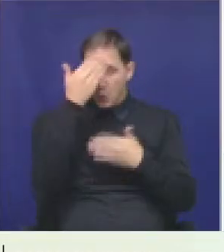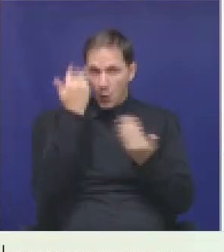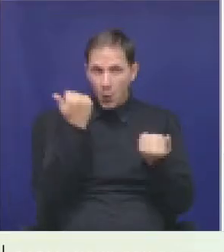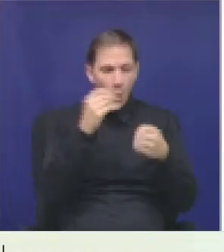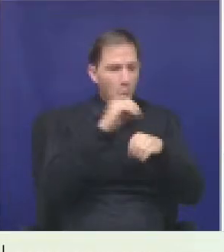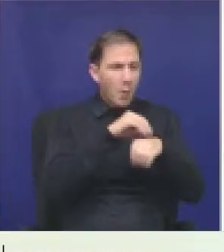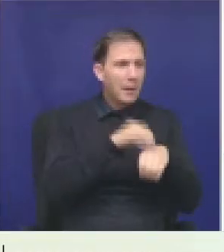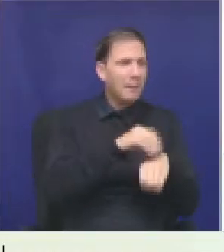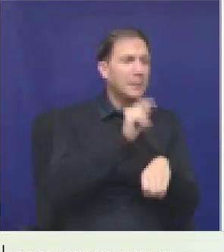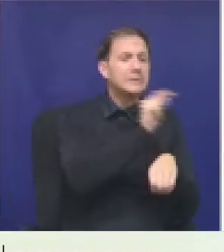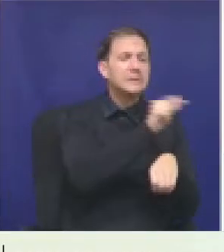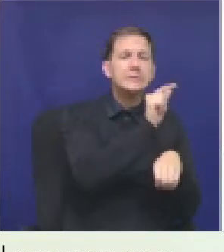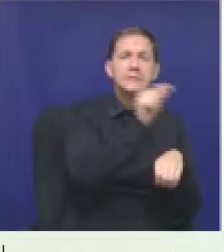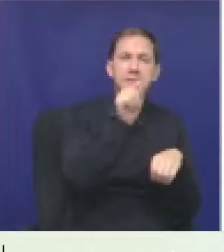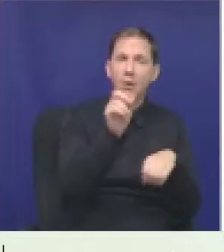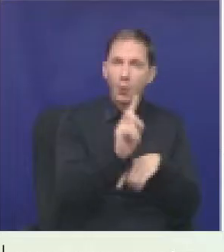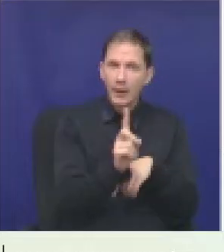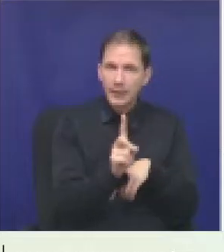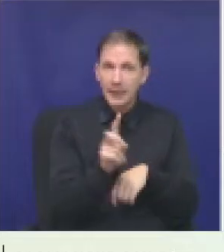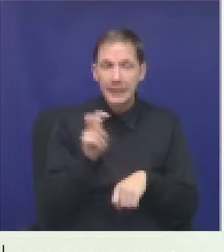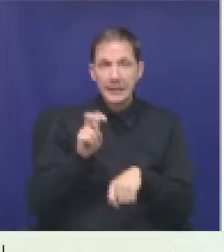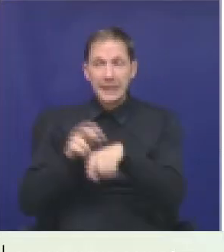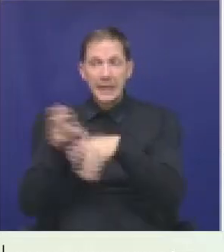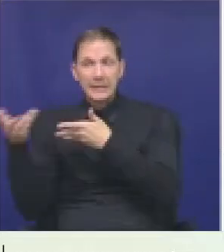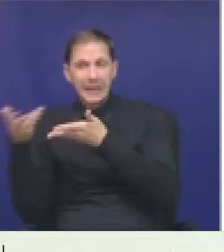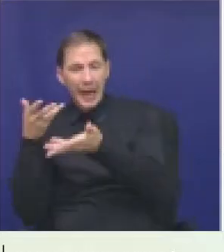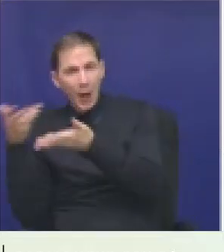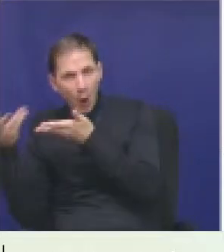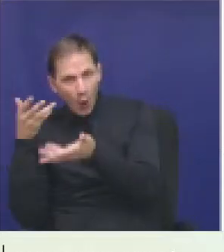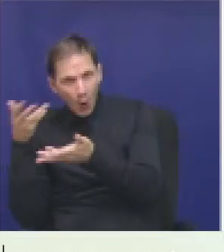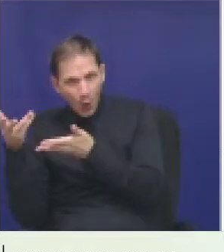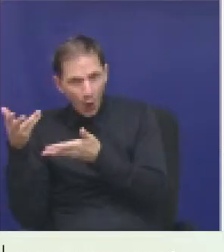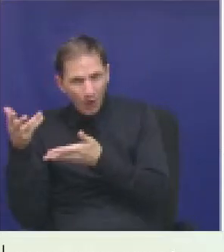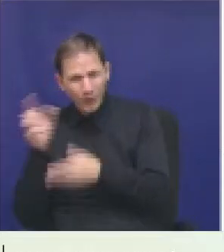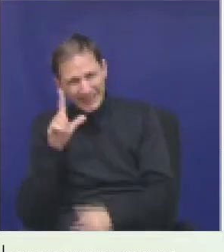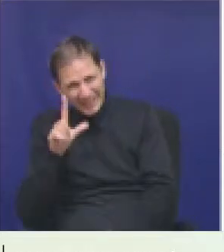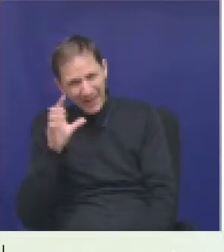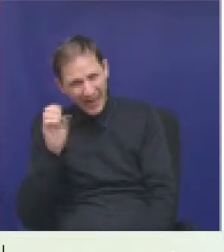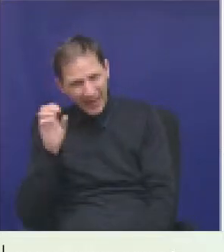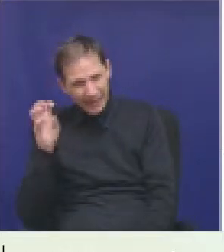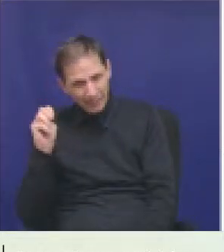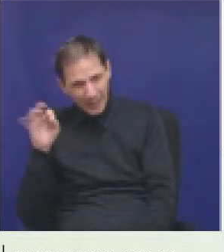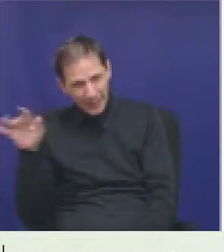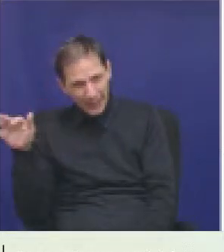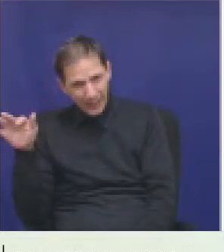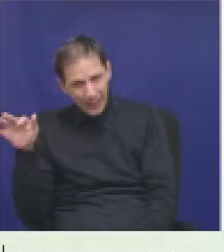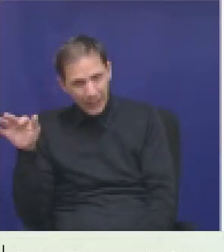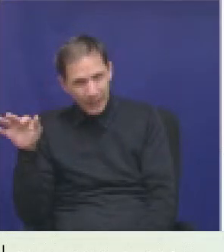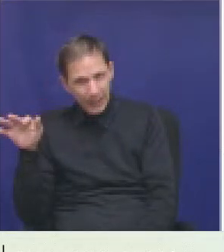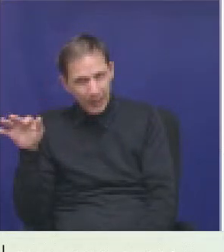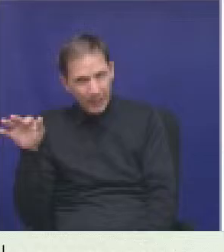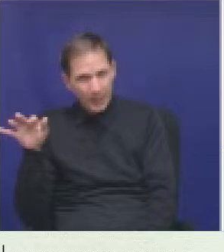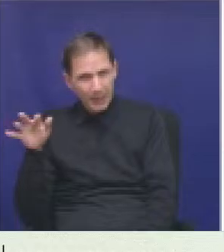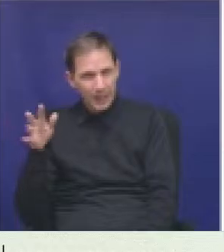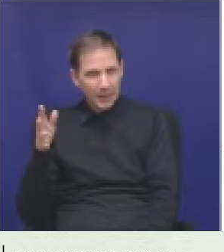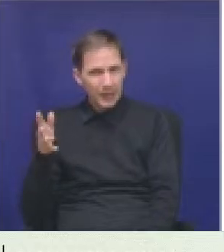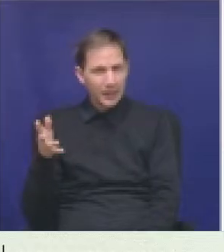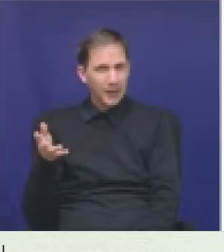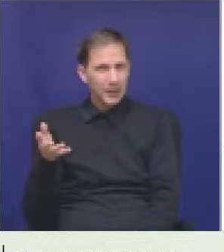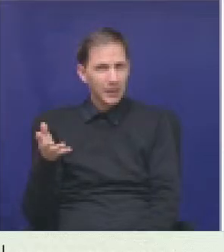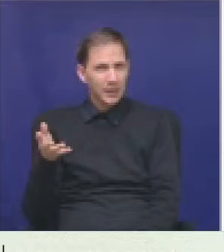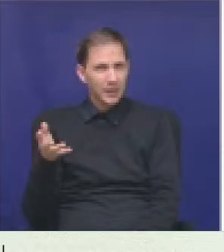are, and we need to have a dialogue at that cost to deal with the issues that we need to deal with.